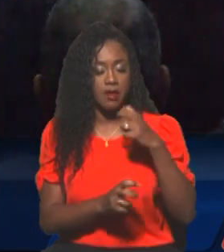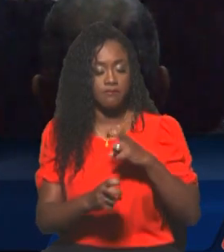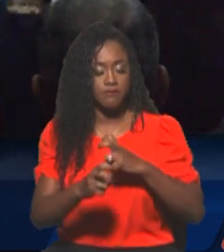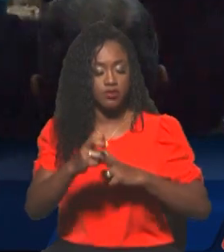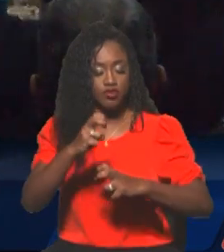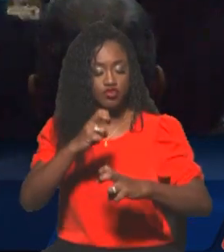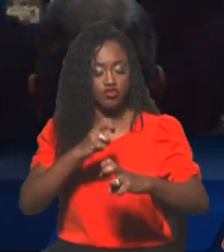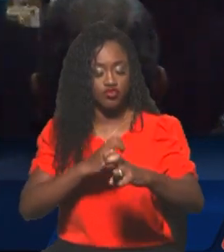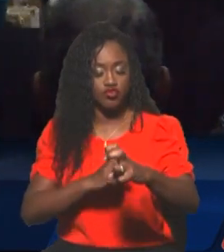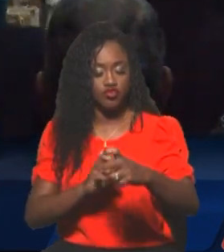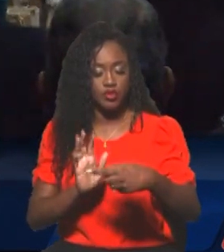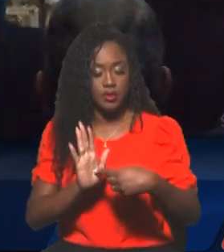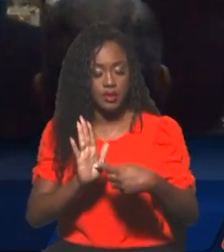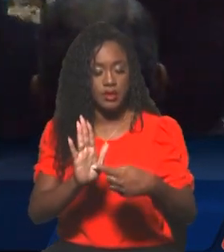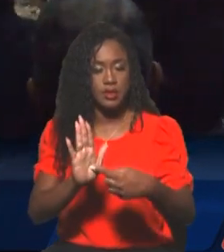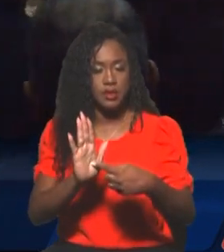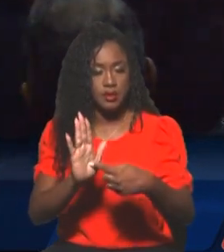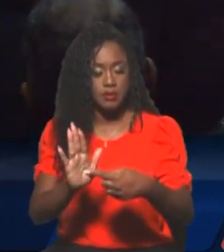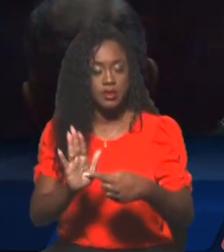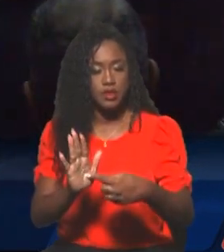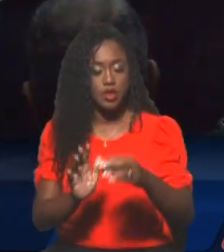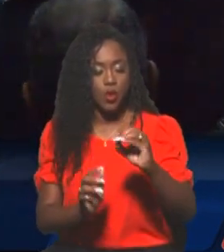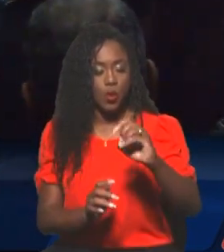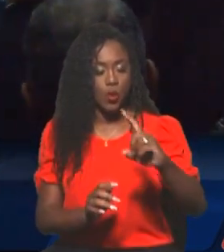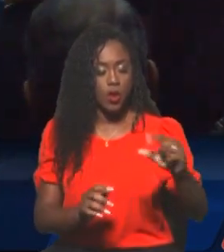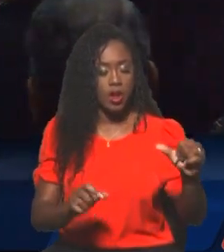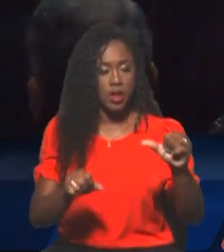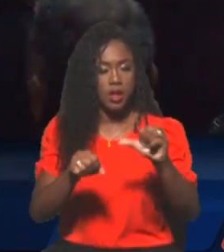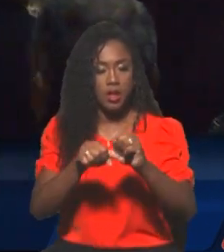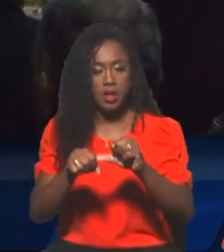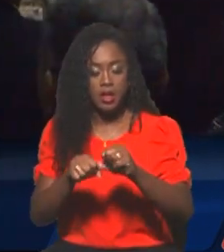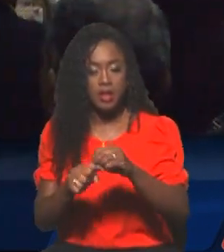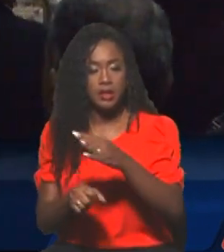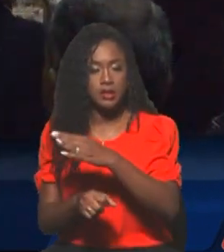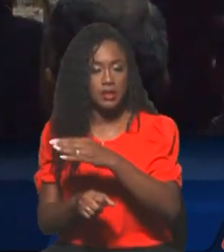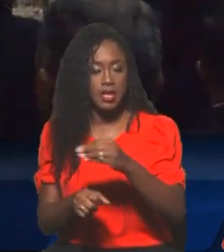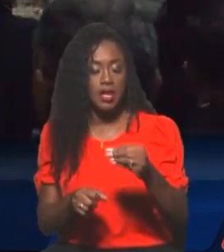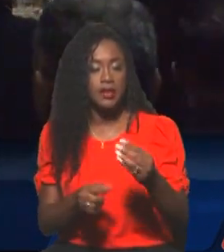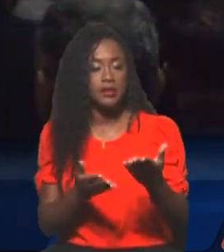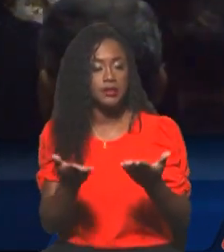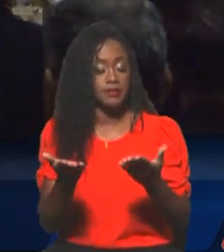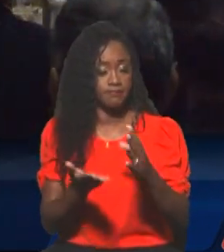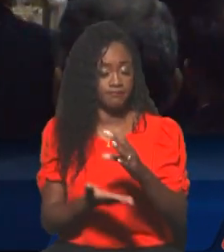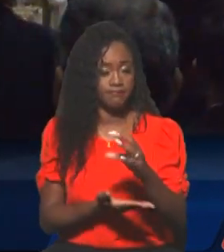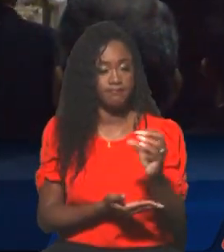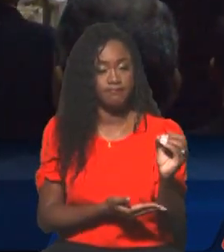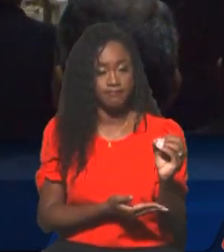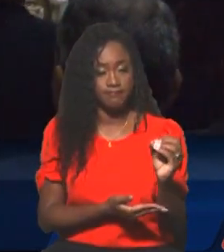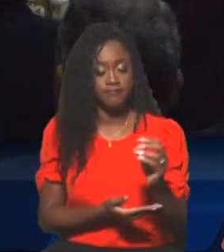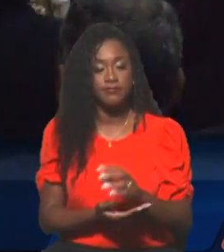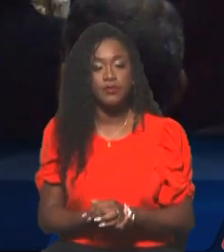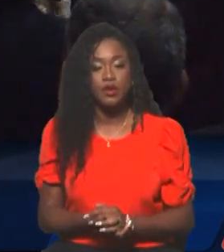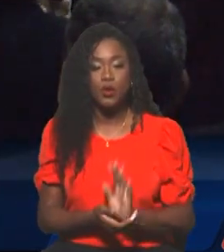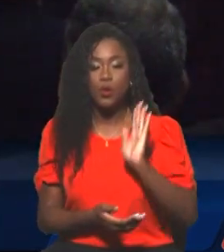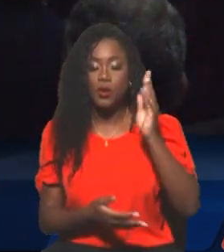of oil and gas upstream and downstream producers, as well as service companies. The energy conference will end on Wednesday.